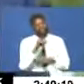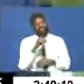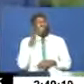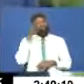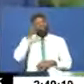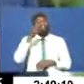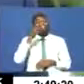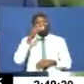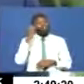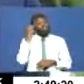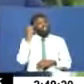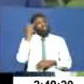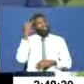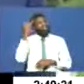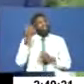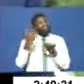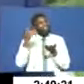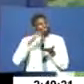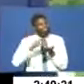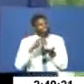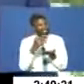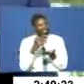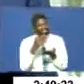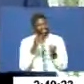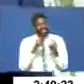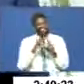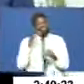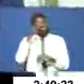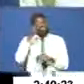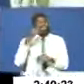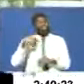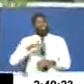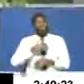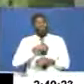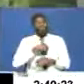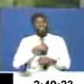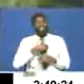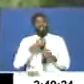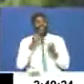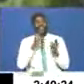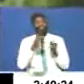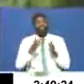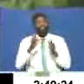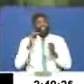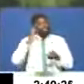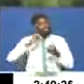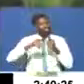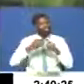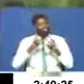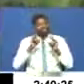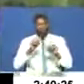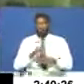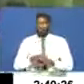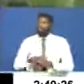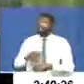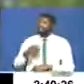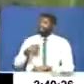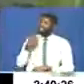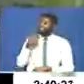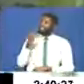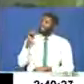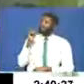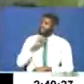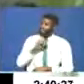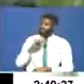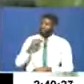let you go without that. You know, it is like we are treating our future abnormally. Well, as I have often said, we must not treat this